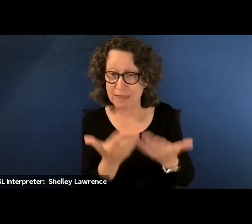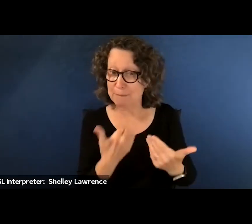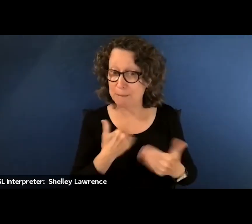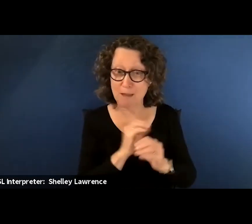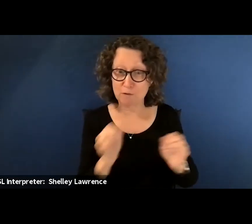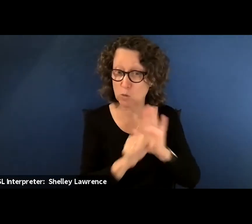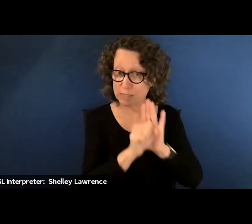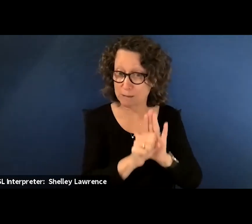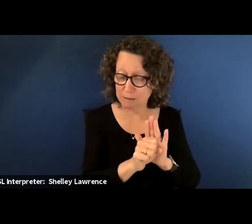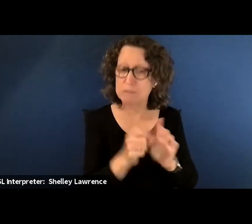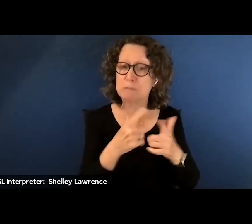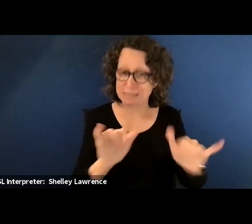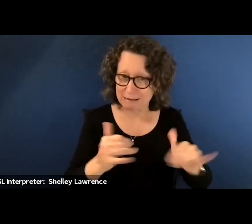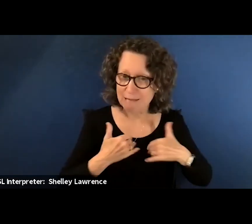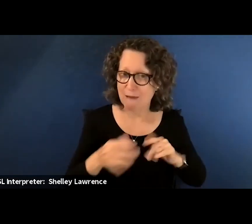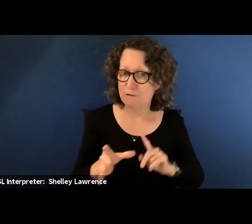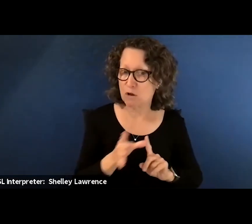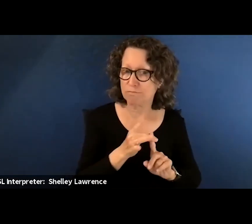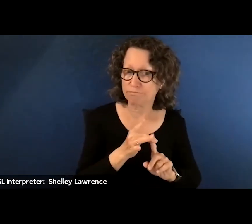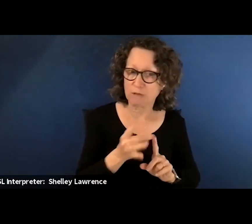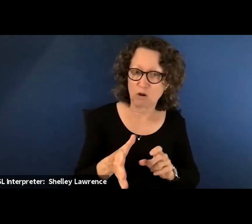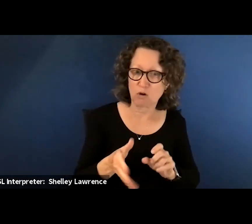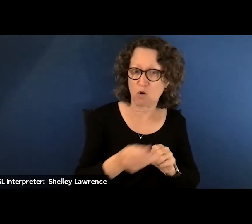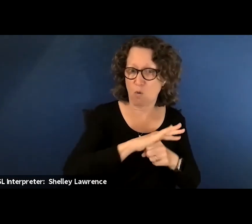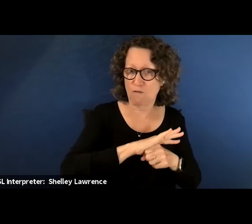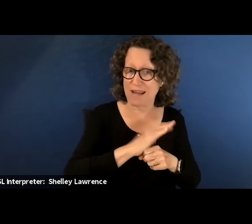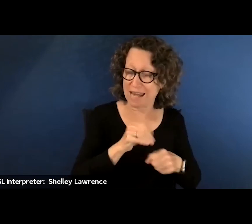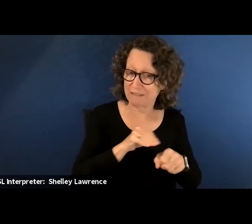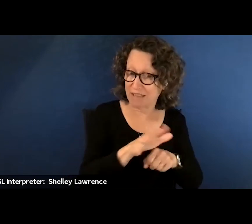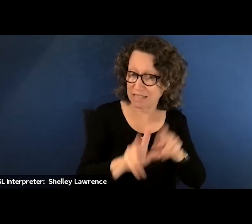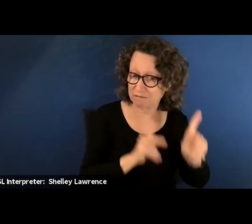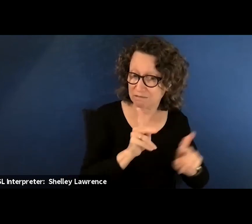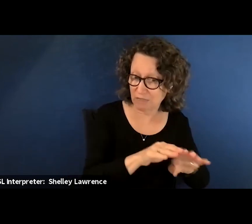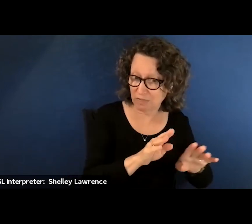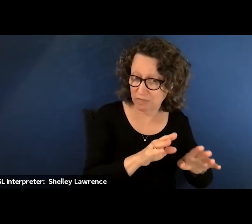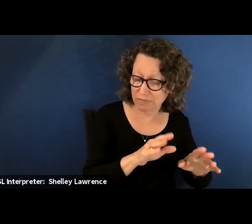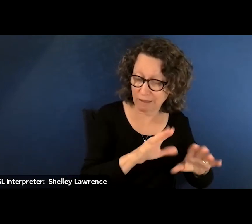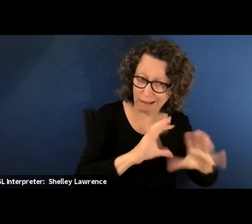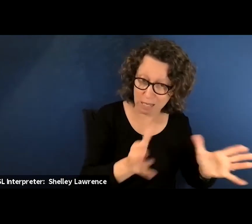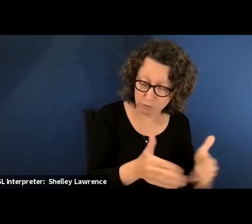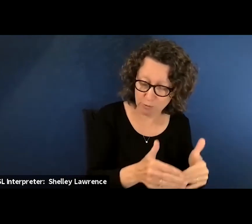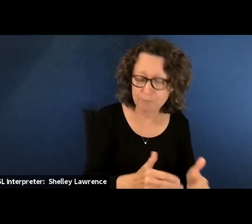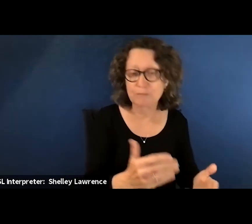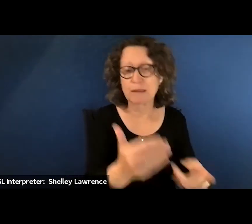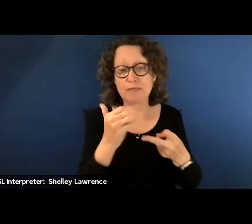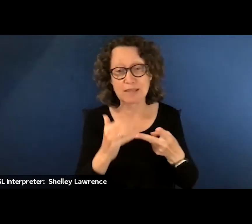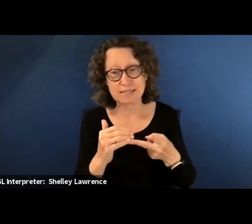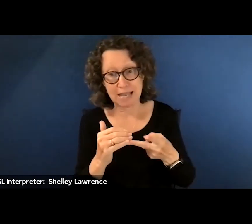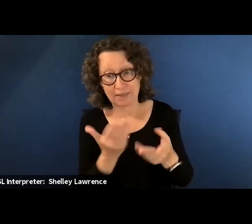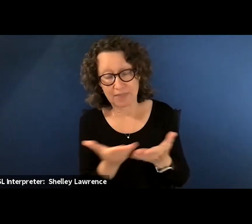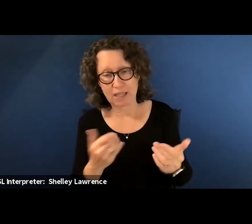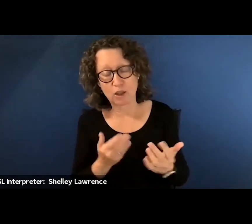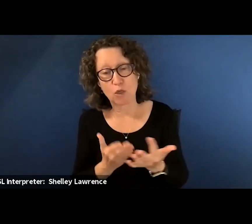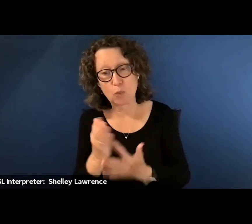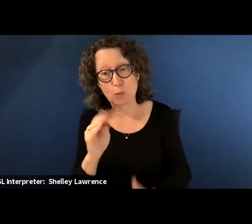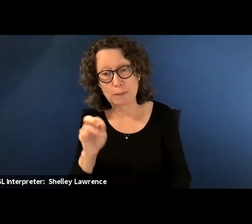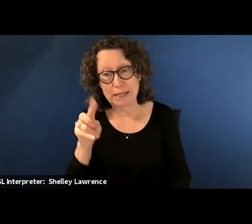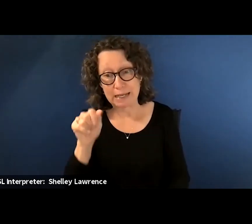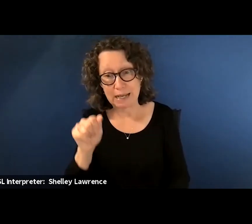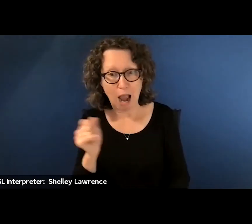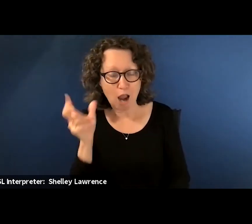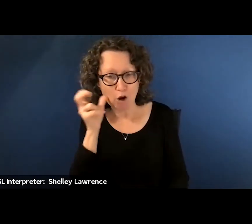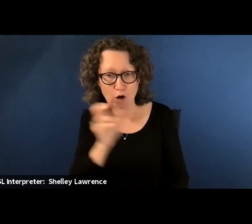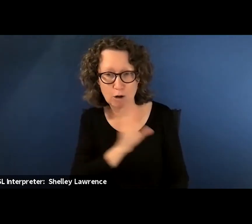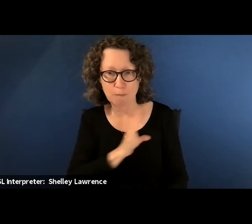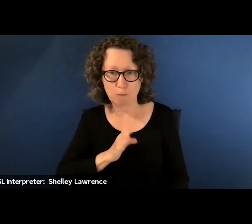yet infect kids in the classroom. The second issue I would like to bring up to you is the plan announced through the media by board